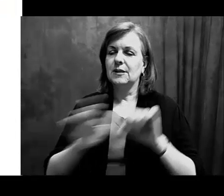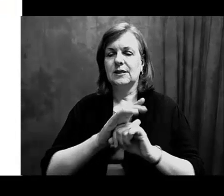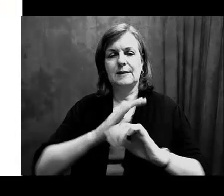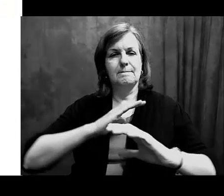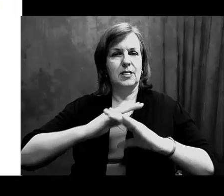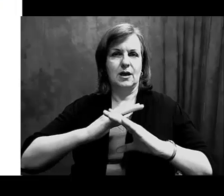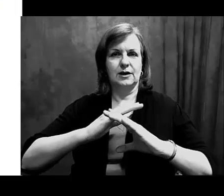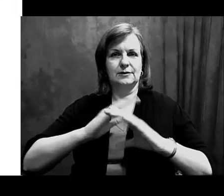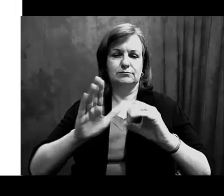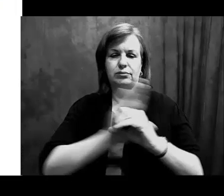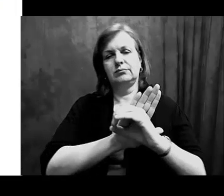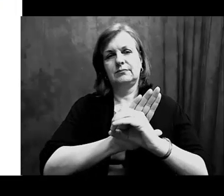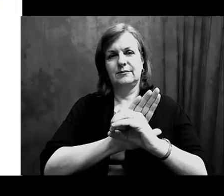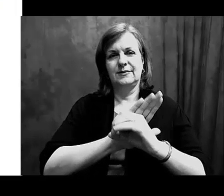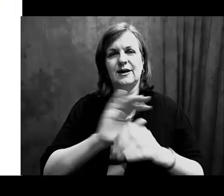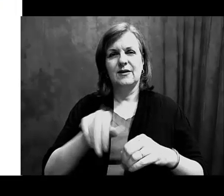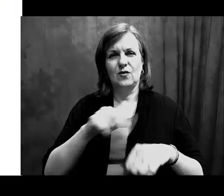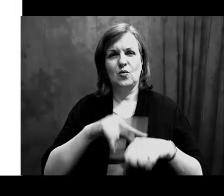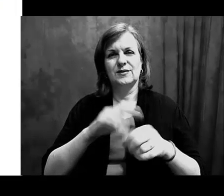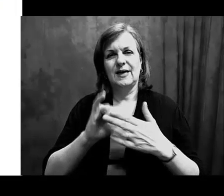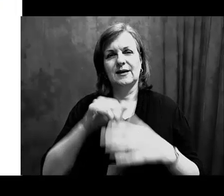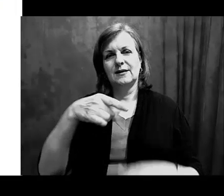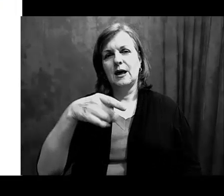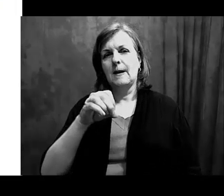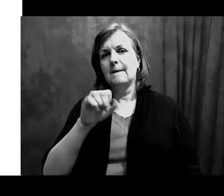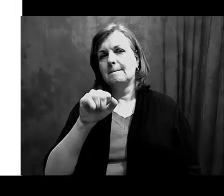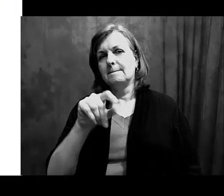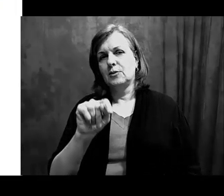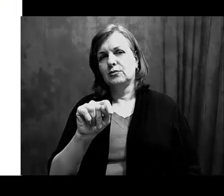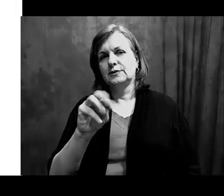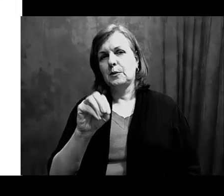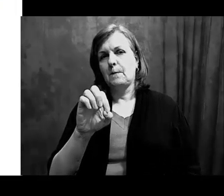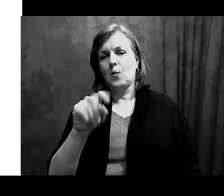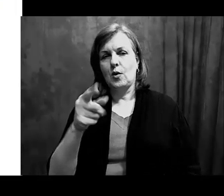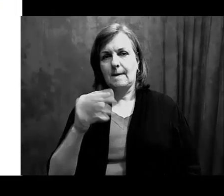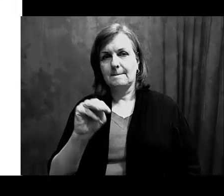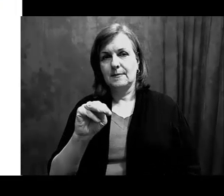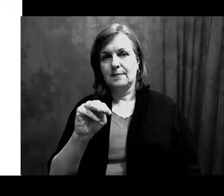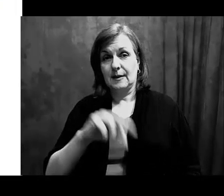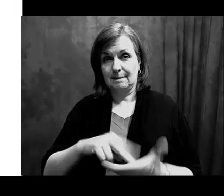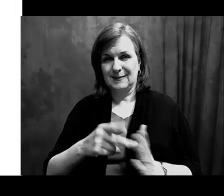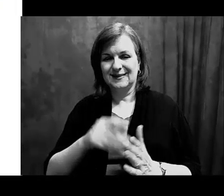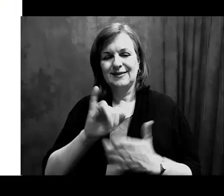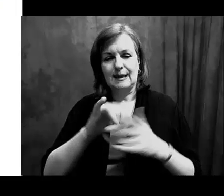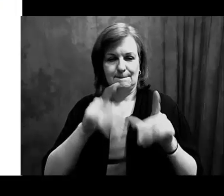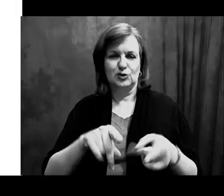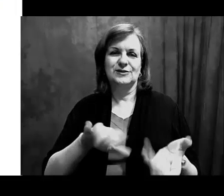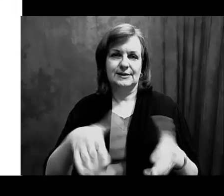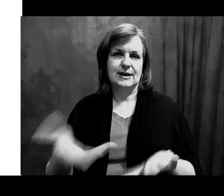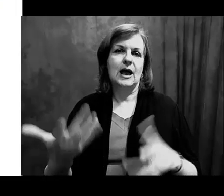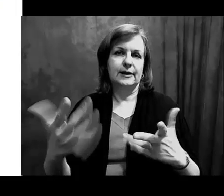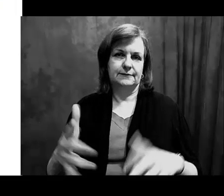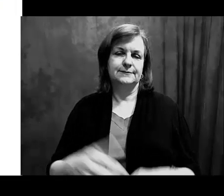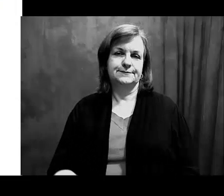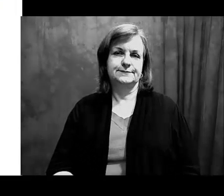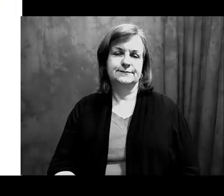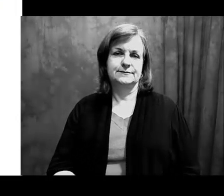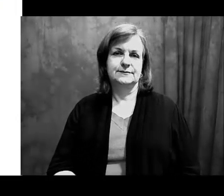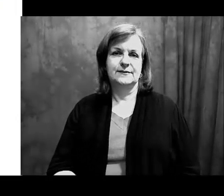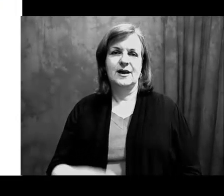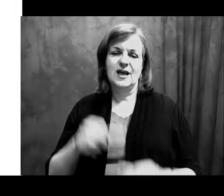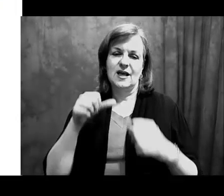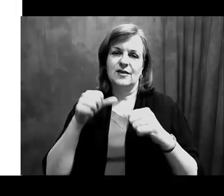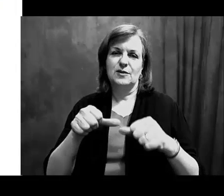Here is a complete blockage. This, of course, is post-mortem, so this individual died. This blockage,